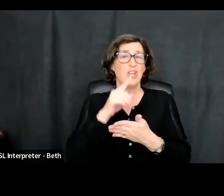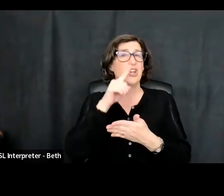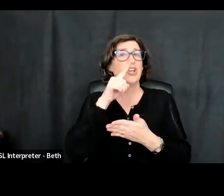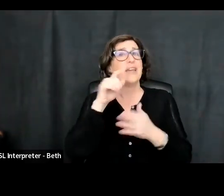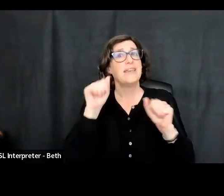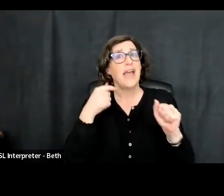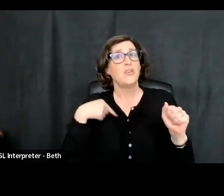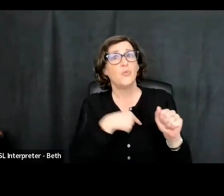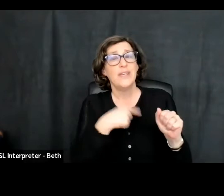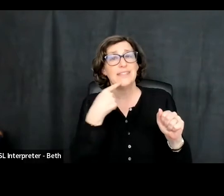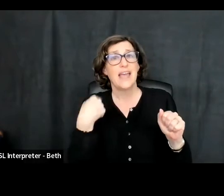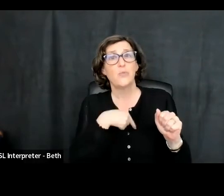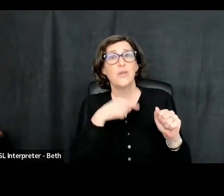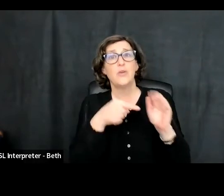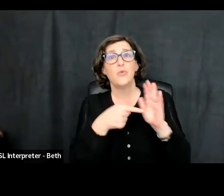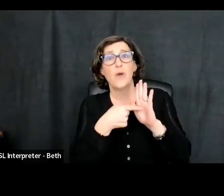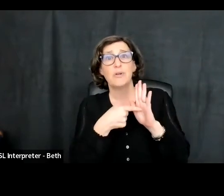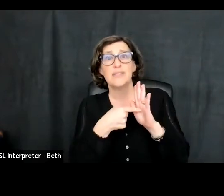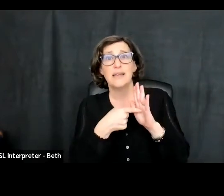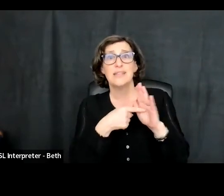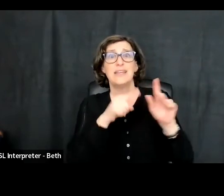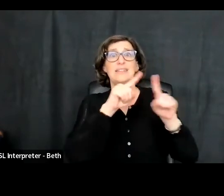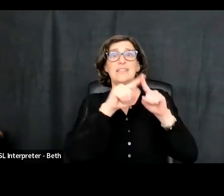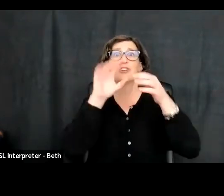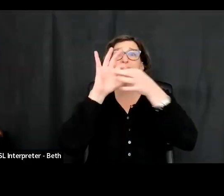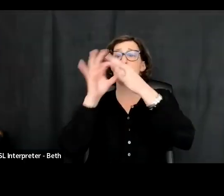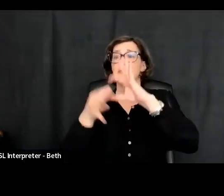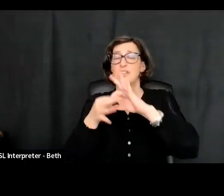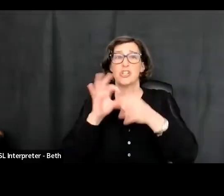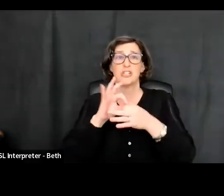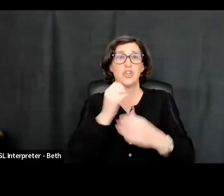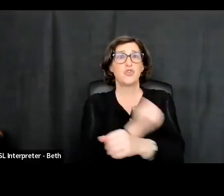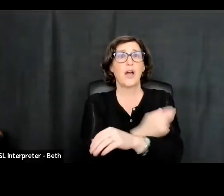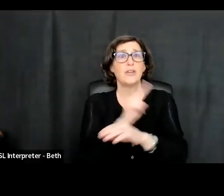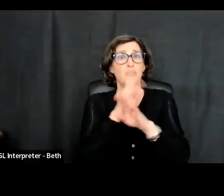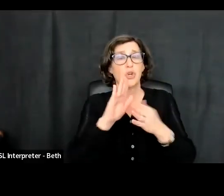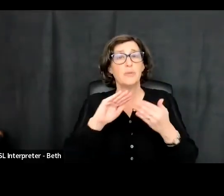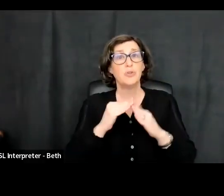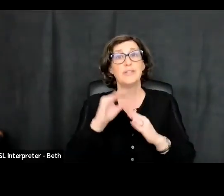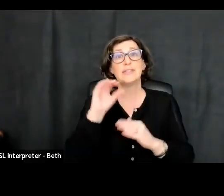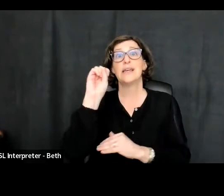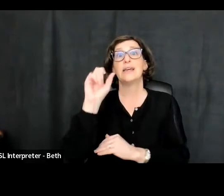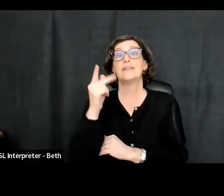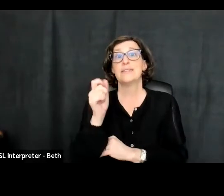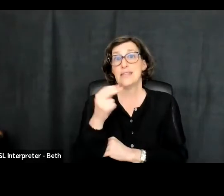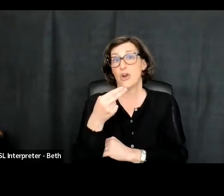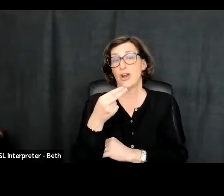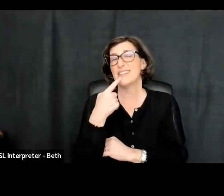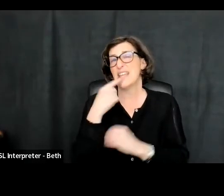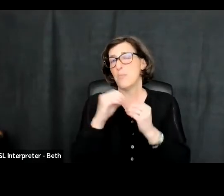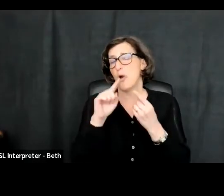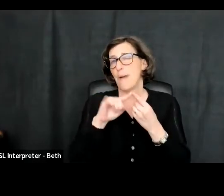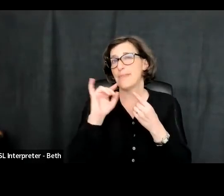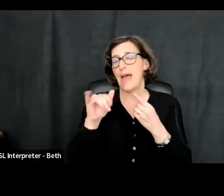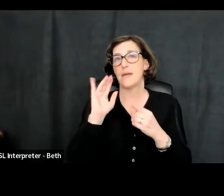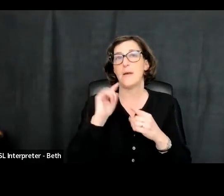claim to represent multiple intersectional drug user communities. And Sarah has more to say on that, but our method is focused on not only